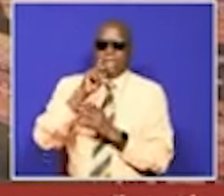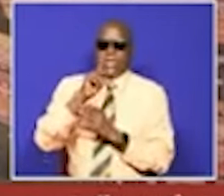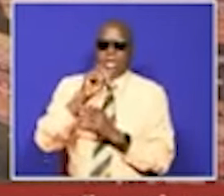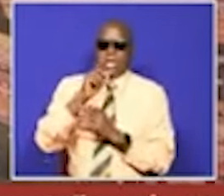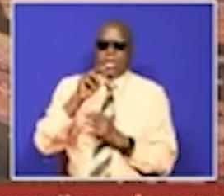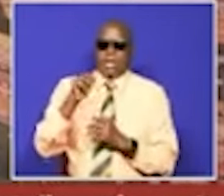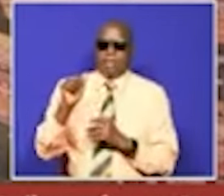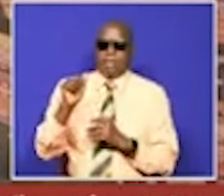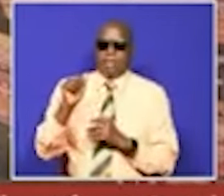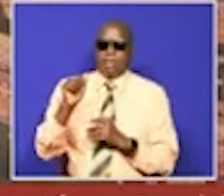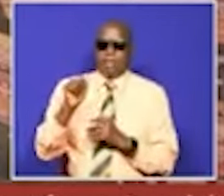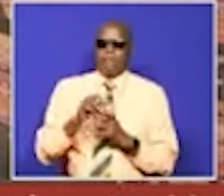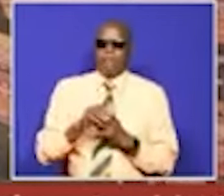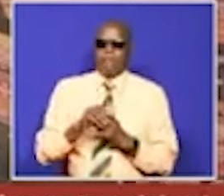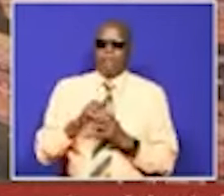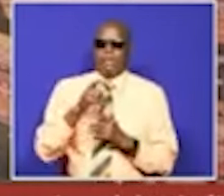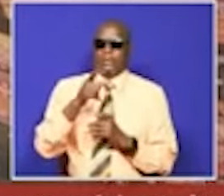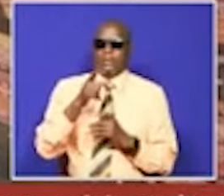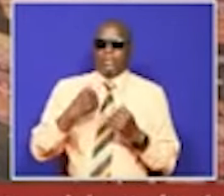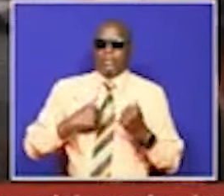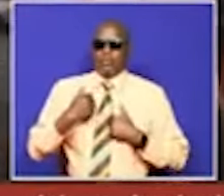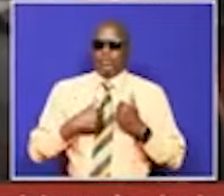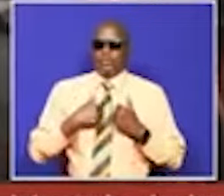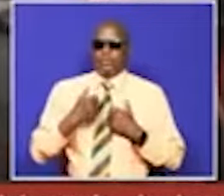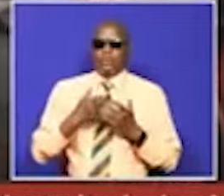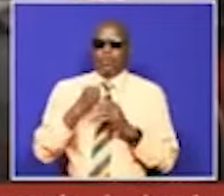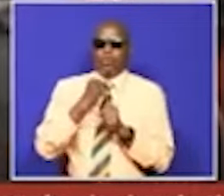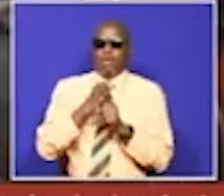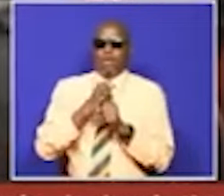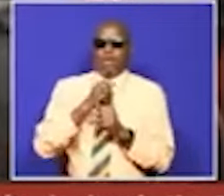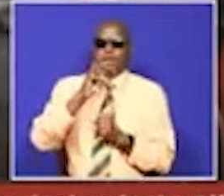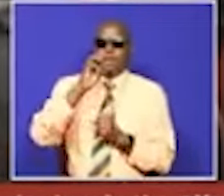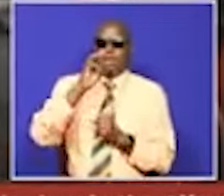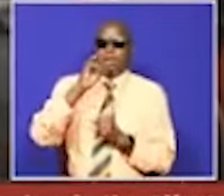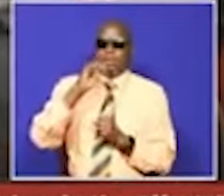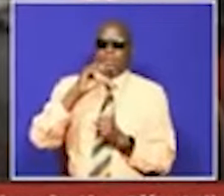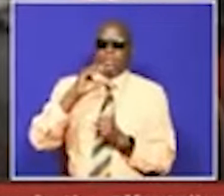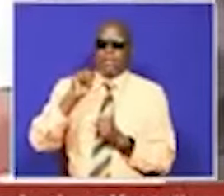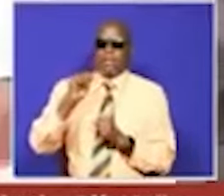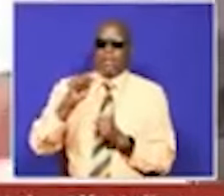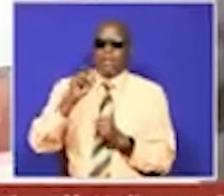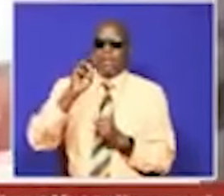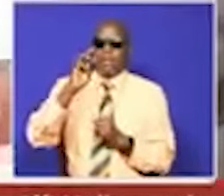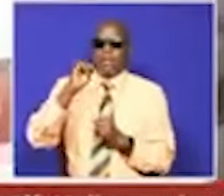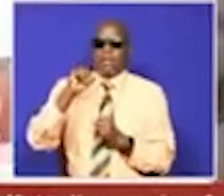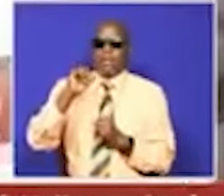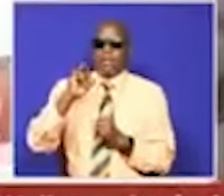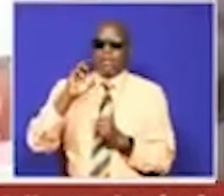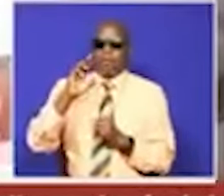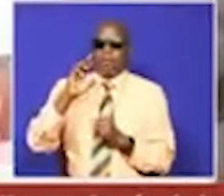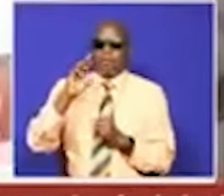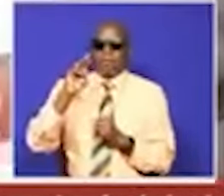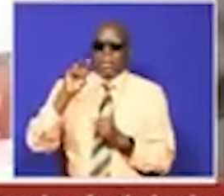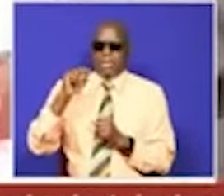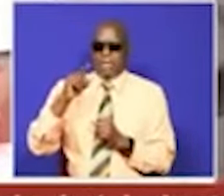Badilisha, a motion that is in the works by Mirangine MCA Samuel Mathu. In the motion, the MCA has accused the